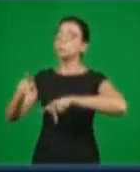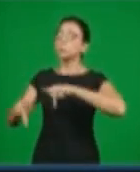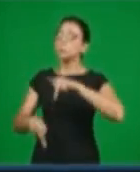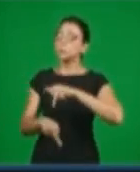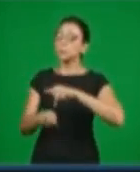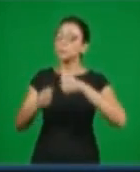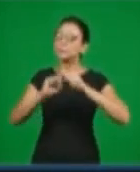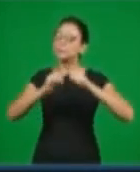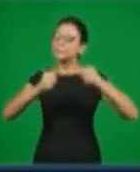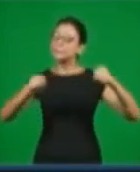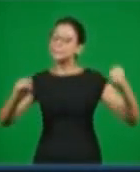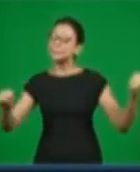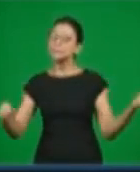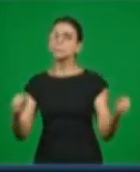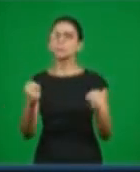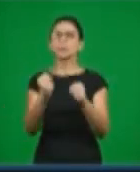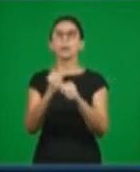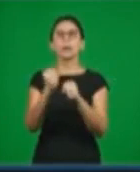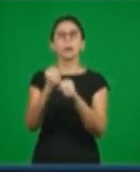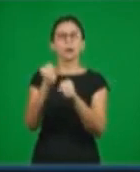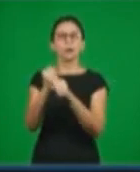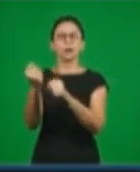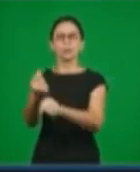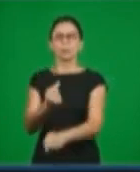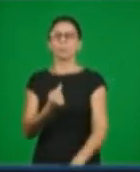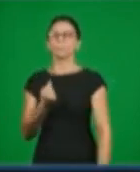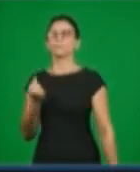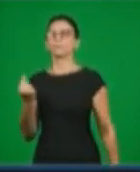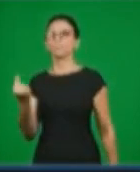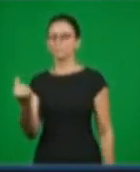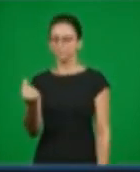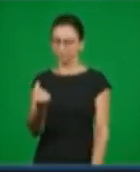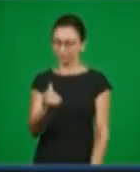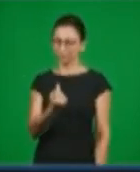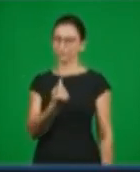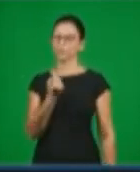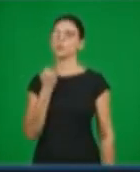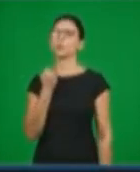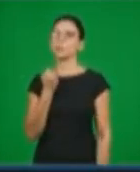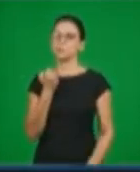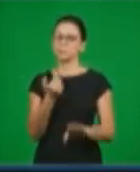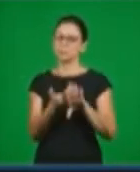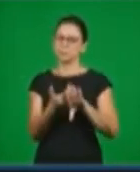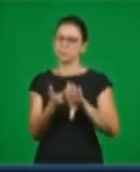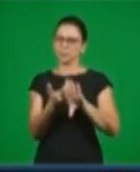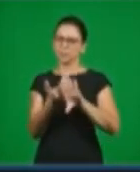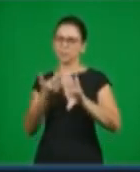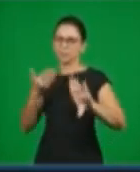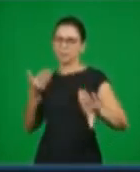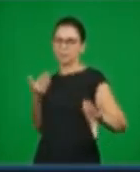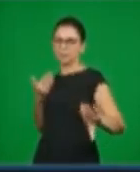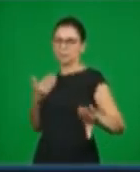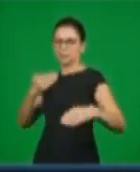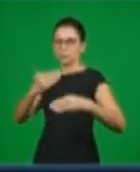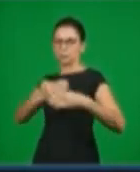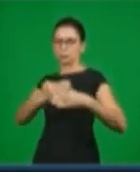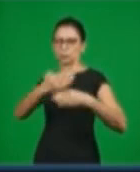and extensive, and we are separated far from one another on the